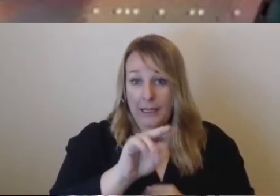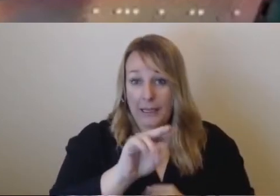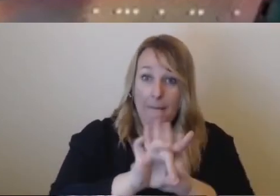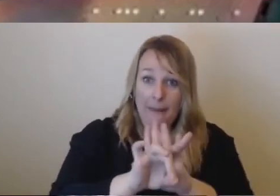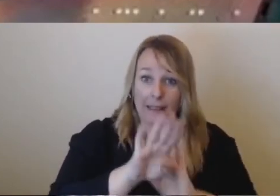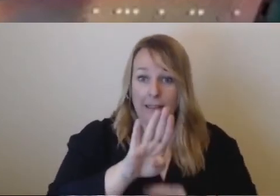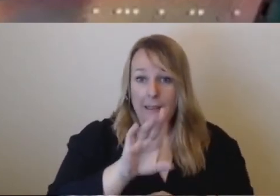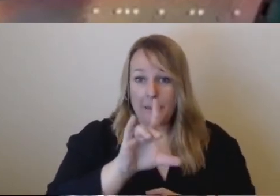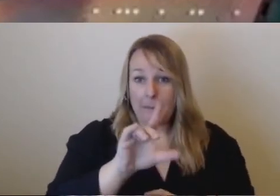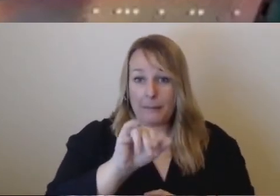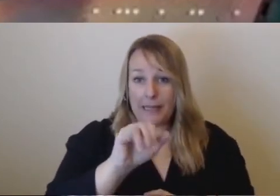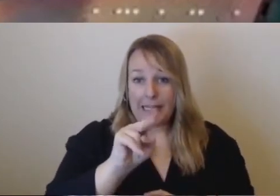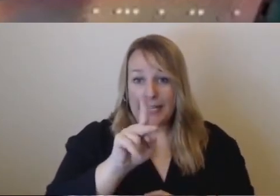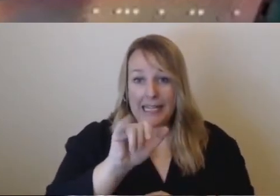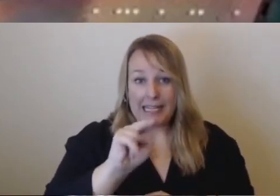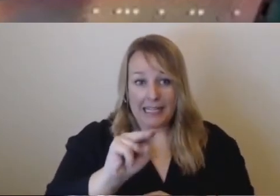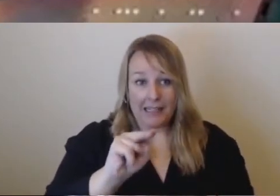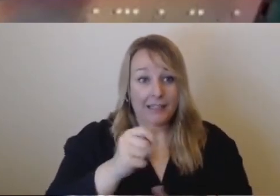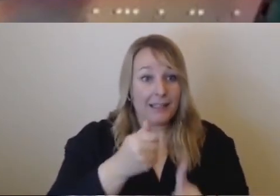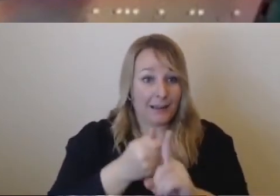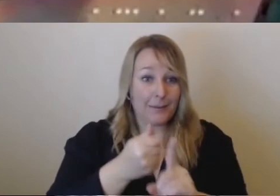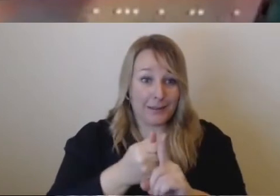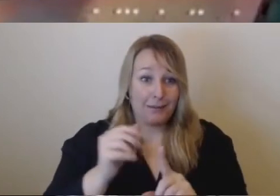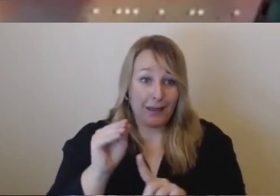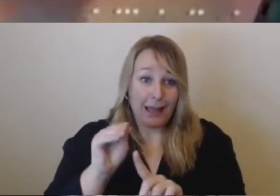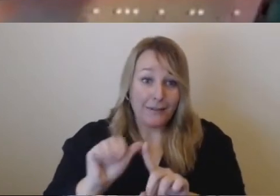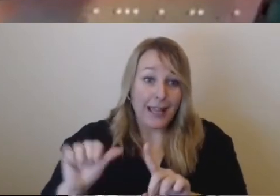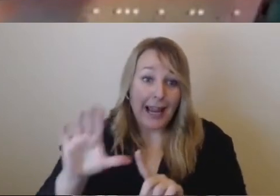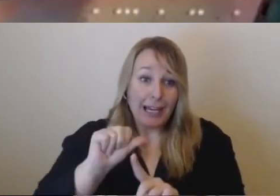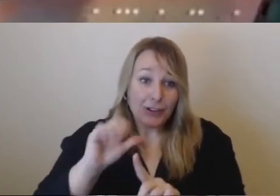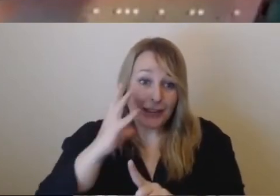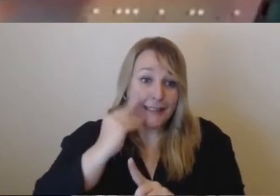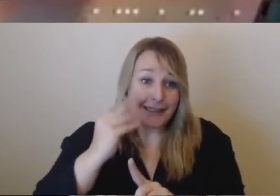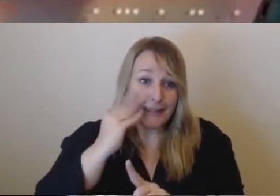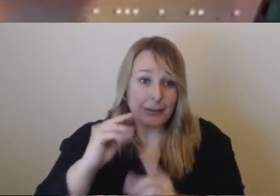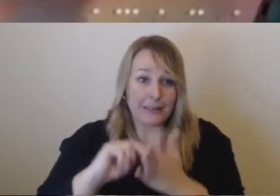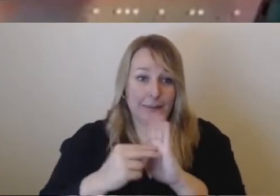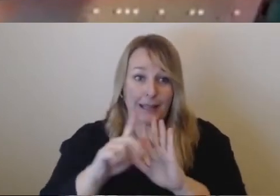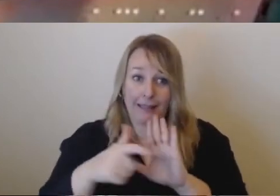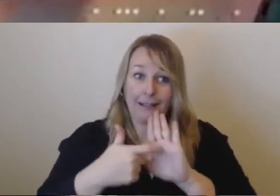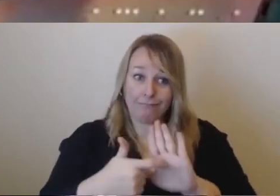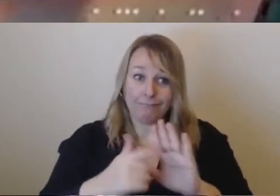Asia experience than, let's say, a Susan Rice, was a signal of priorities